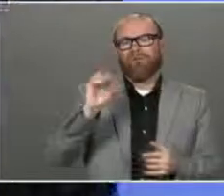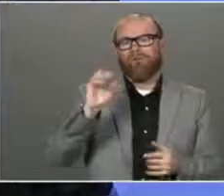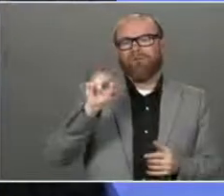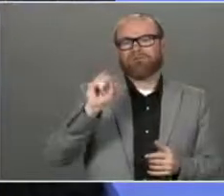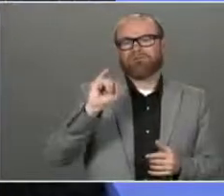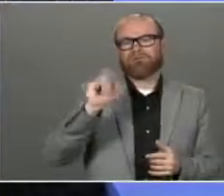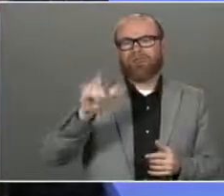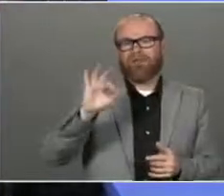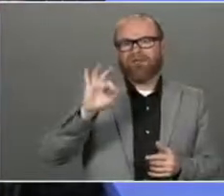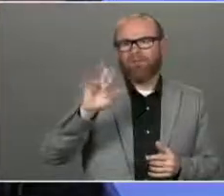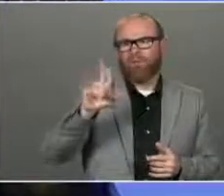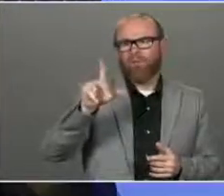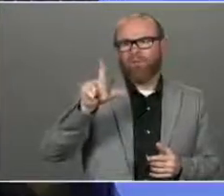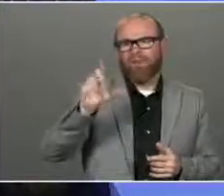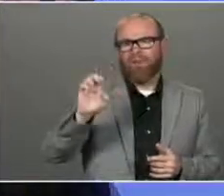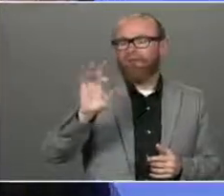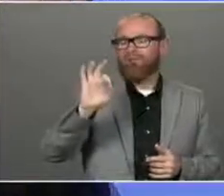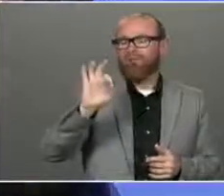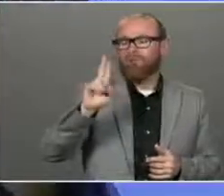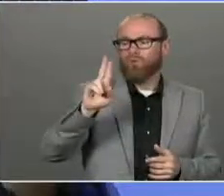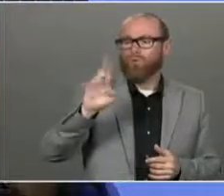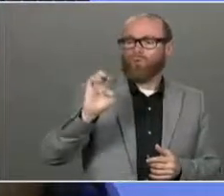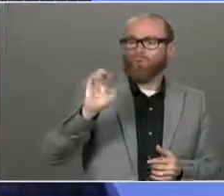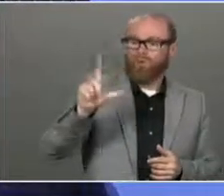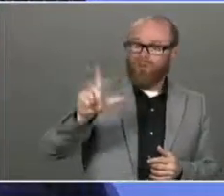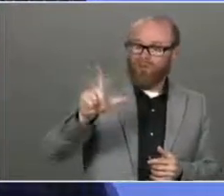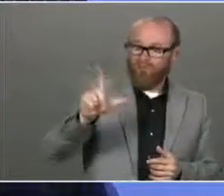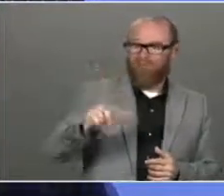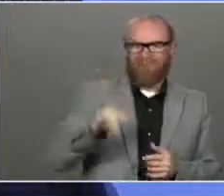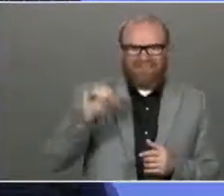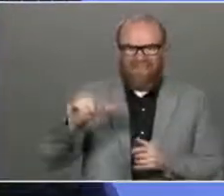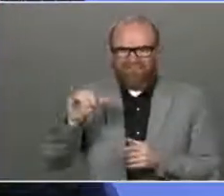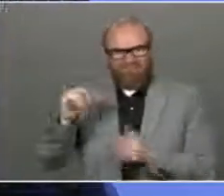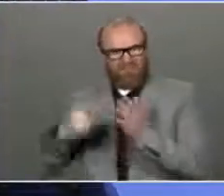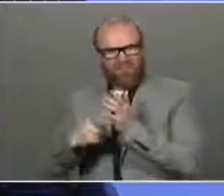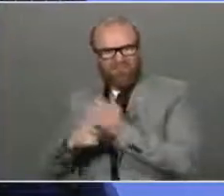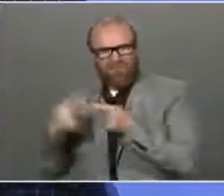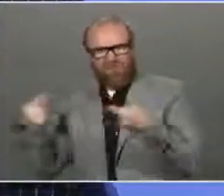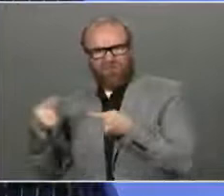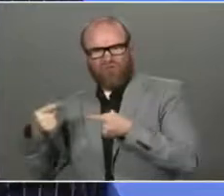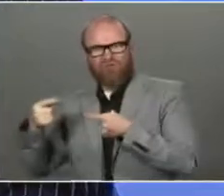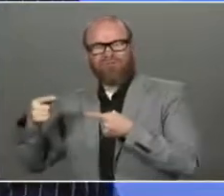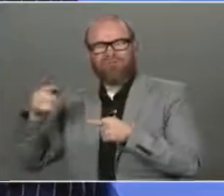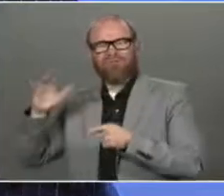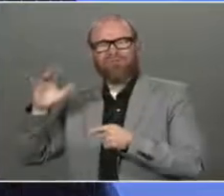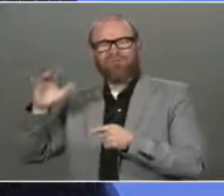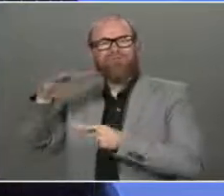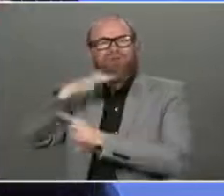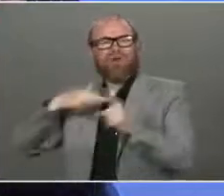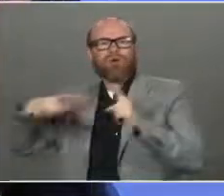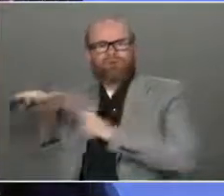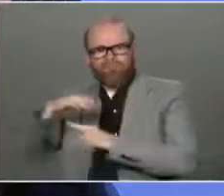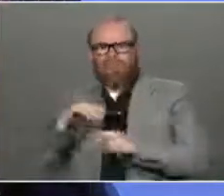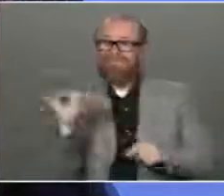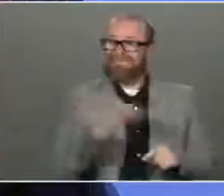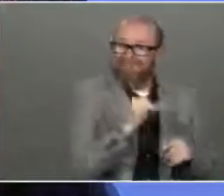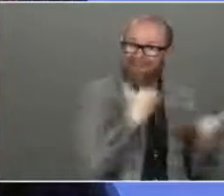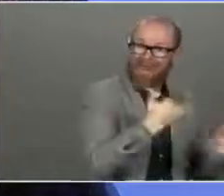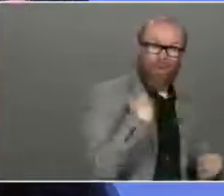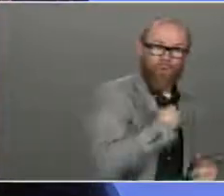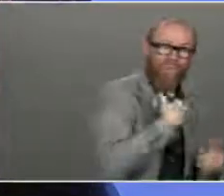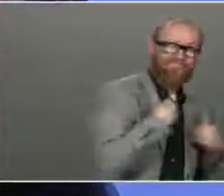On the other hand, we're talking about addressing our drought, which is a symptom of climate change. So how can